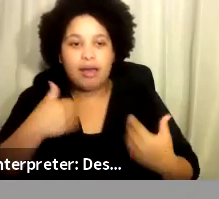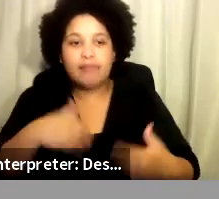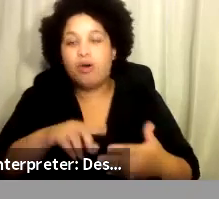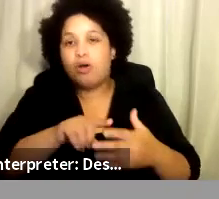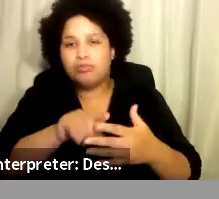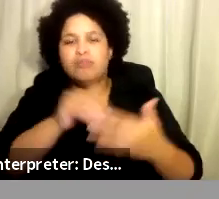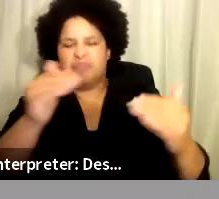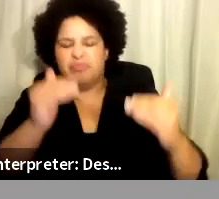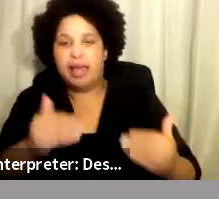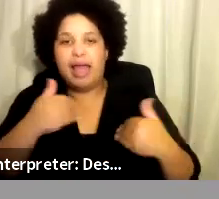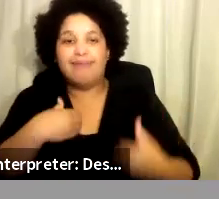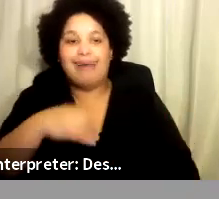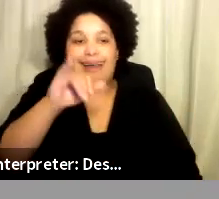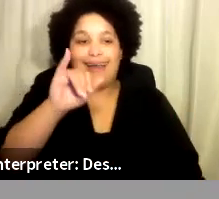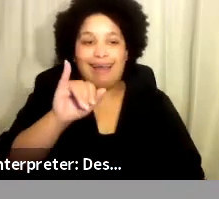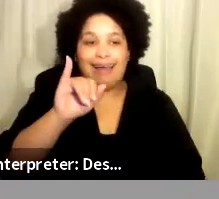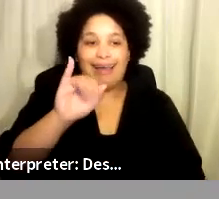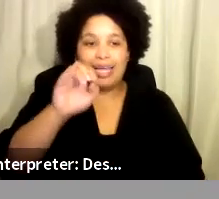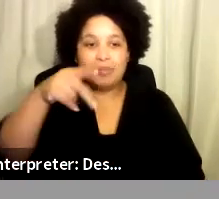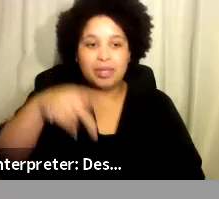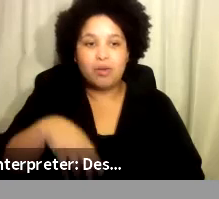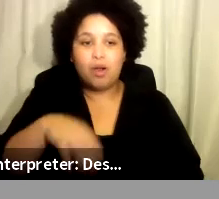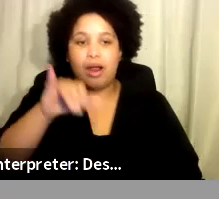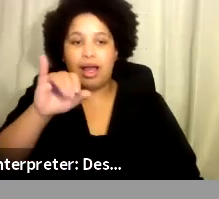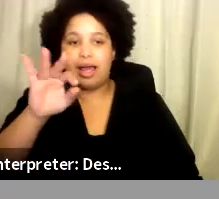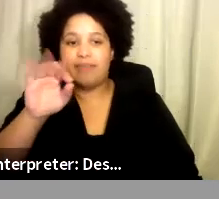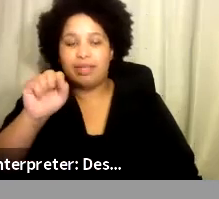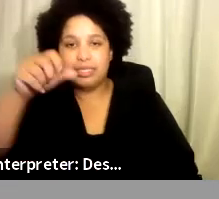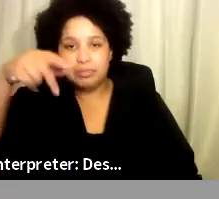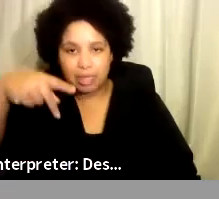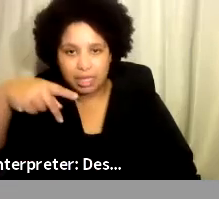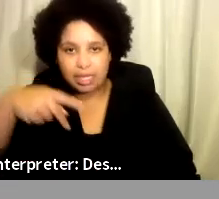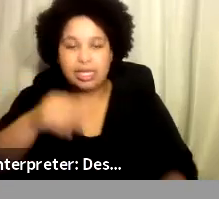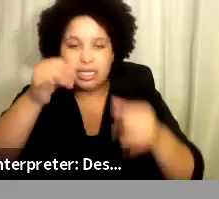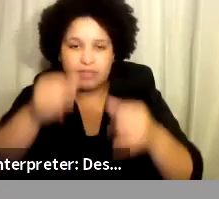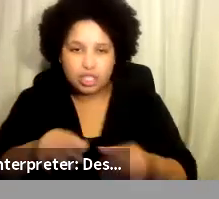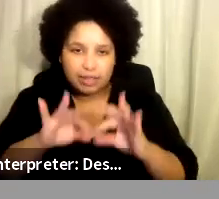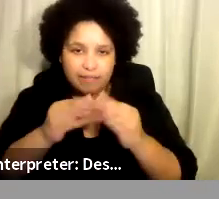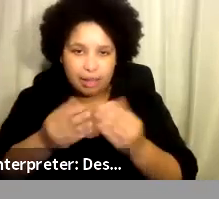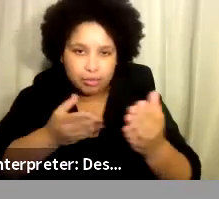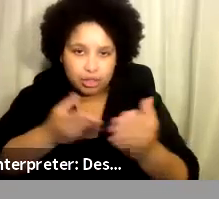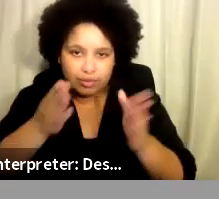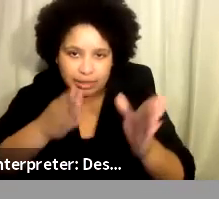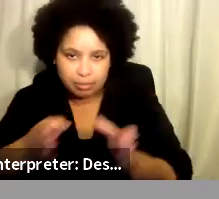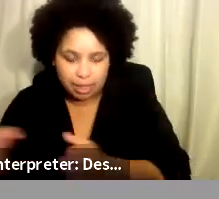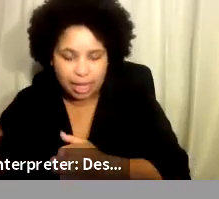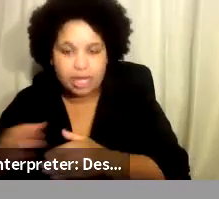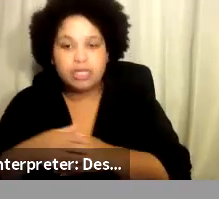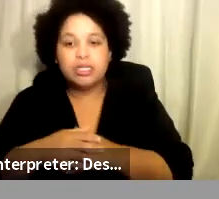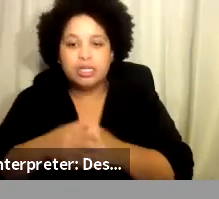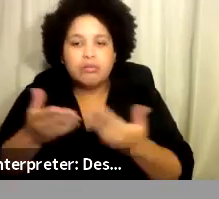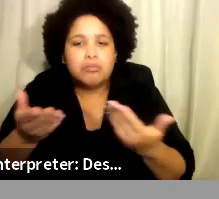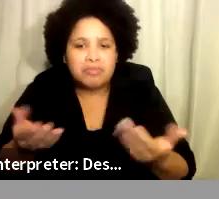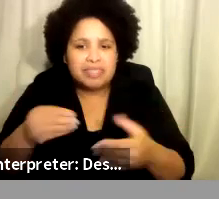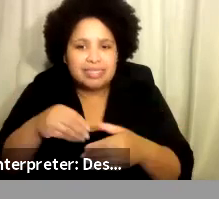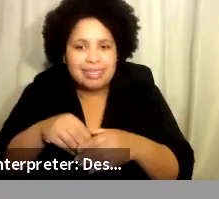IFSP, individualized family service plan. If it's somewhere within Twin Rivers, we can obviously attain a copy of